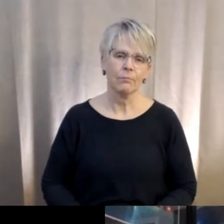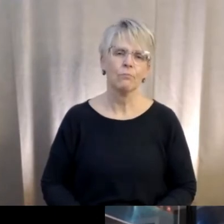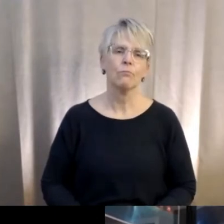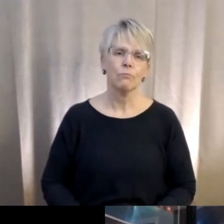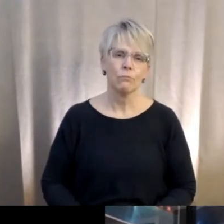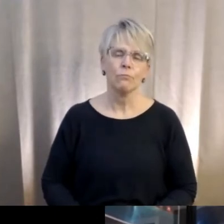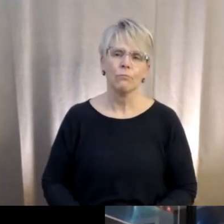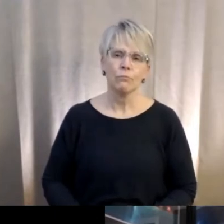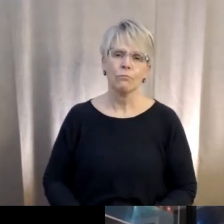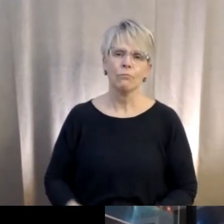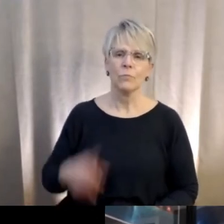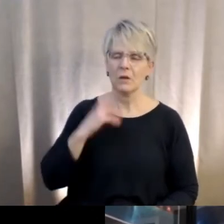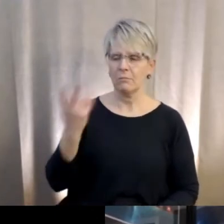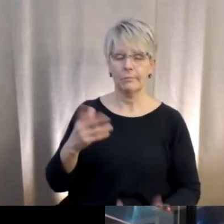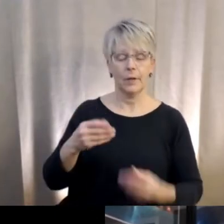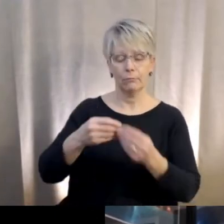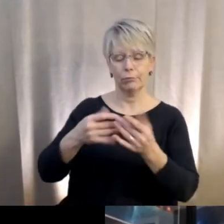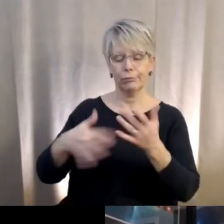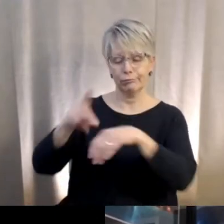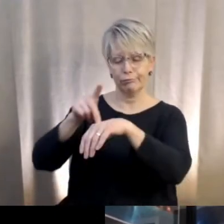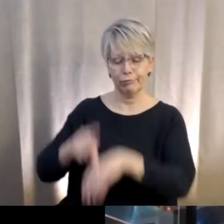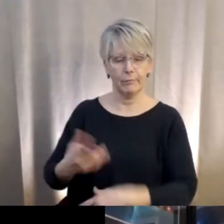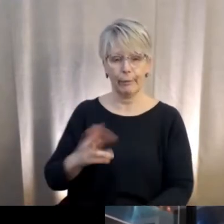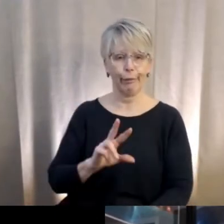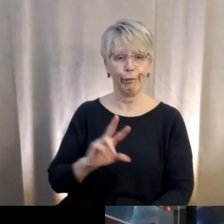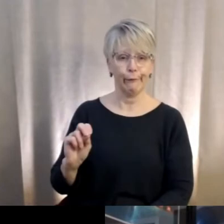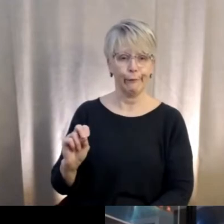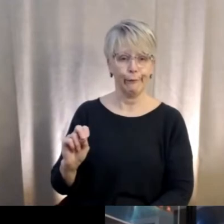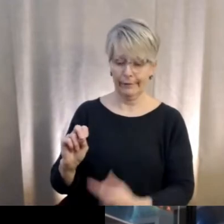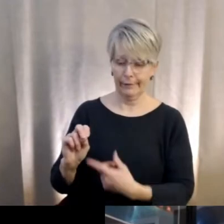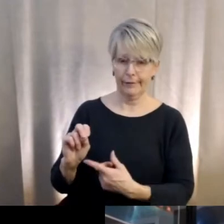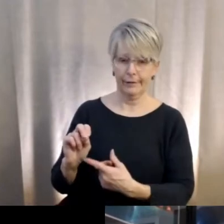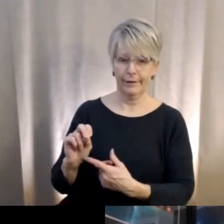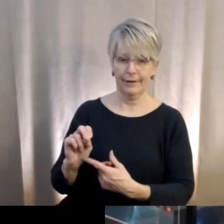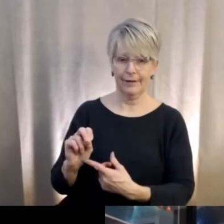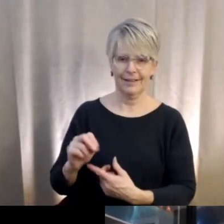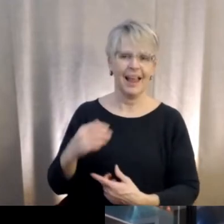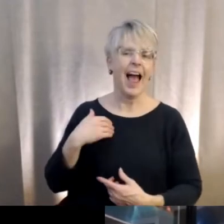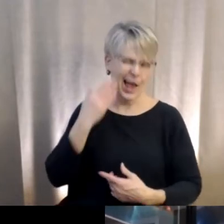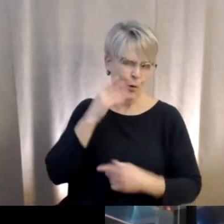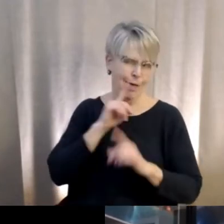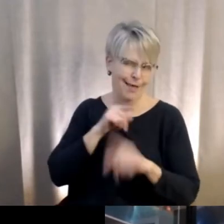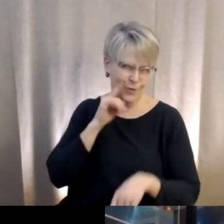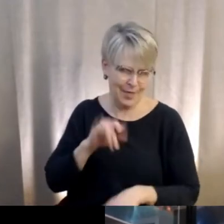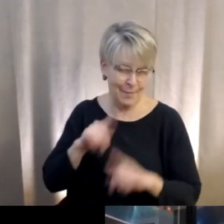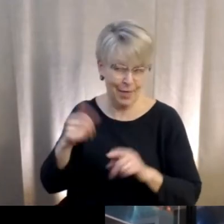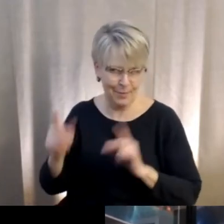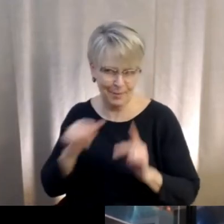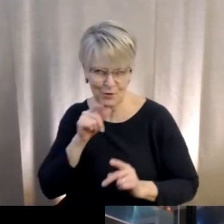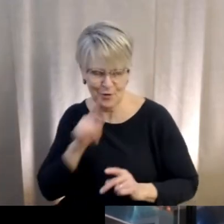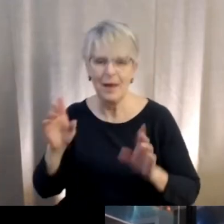Within those sort of 30 tasks, you know, how many, you know that I know the answer to this, but for everybody else, how